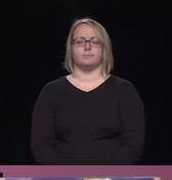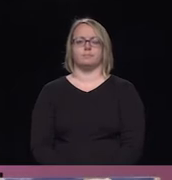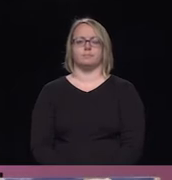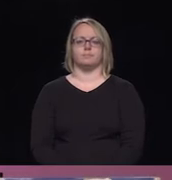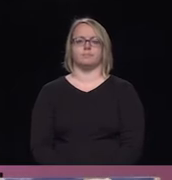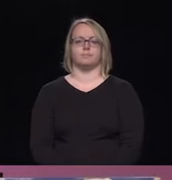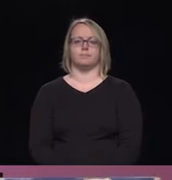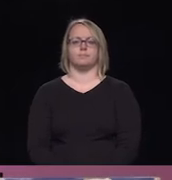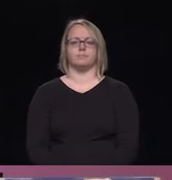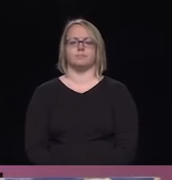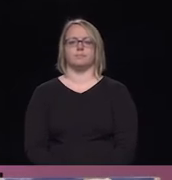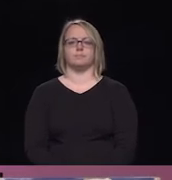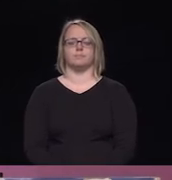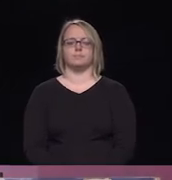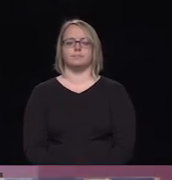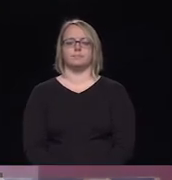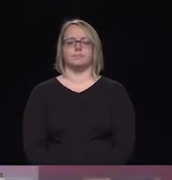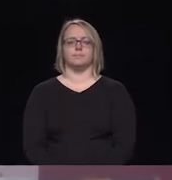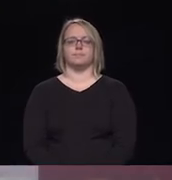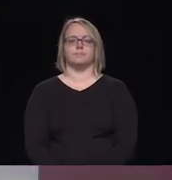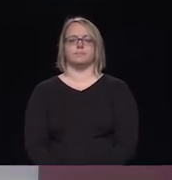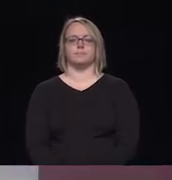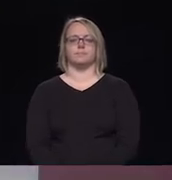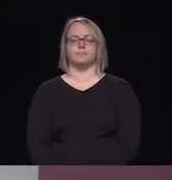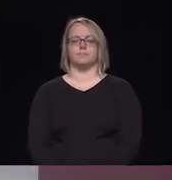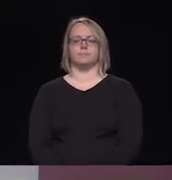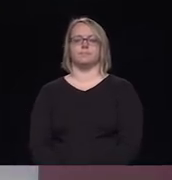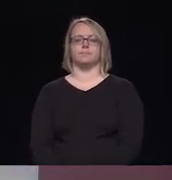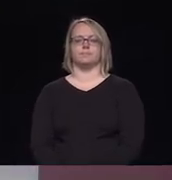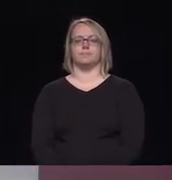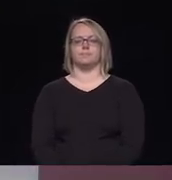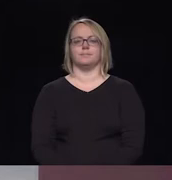So I'm going to go up about half an inch.